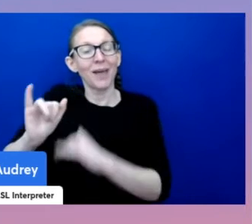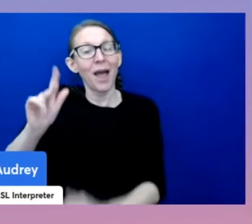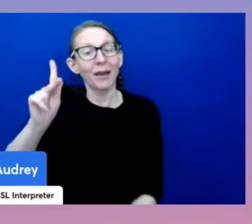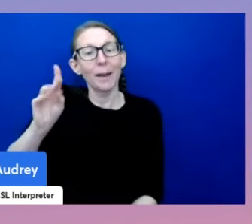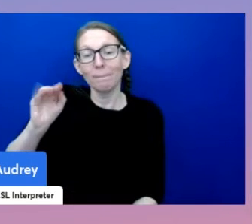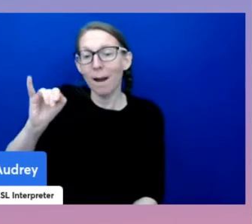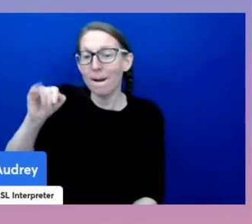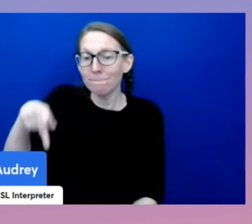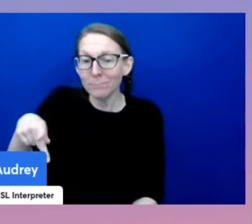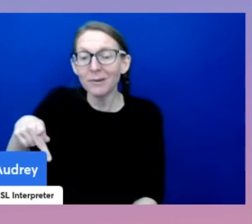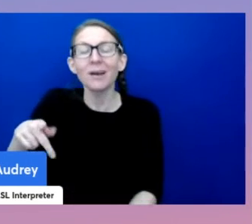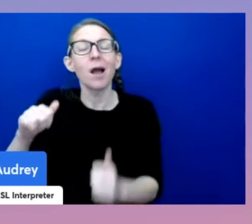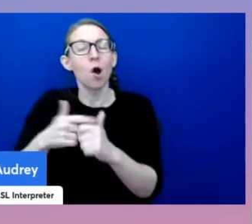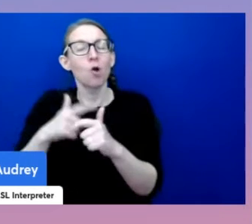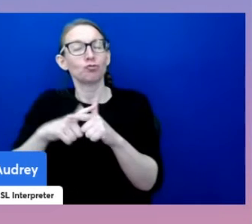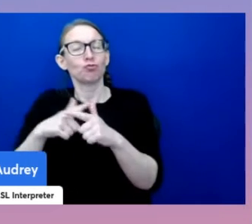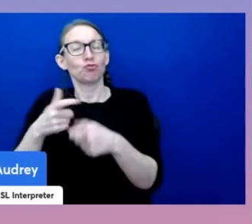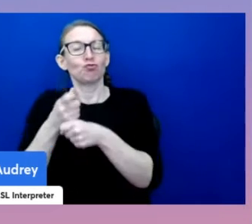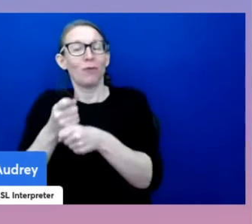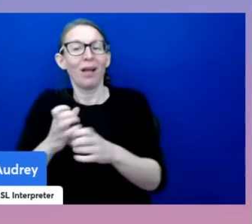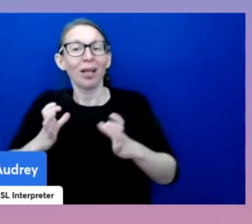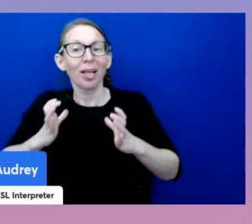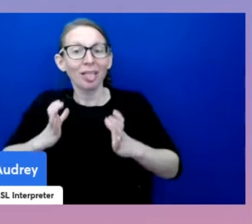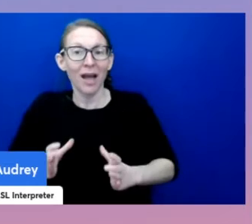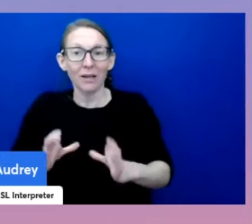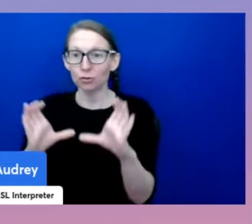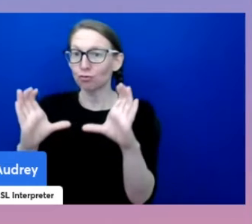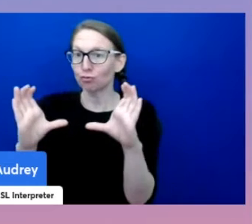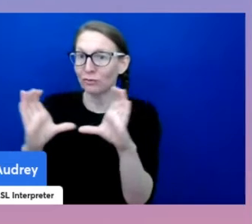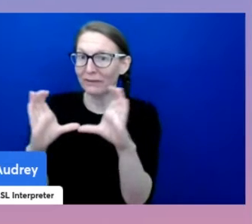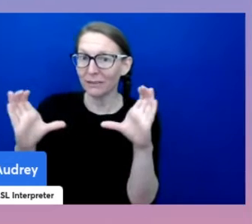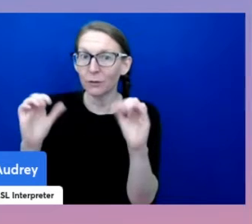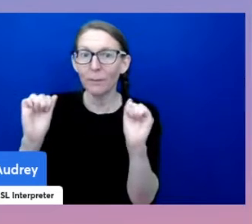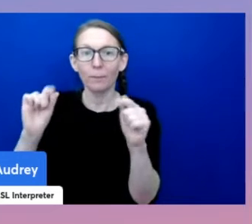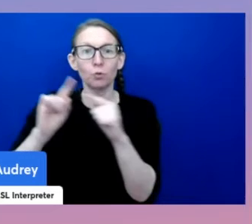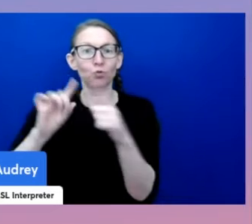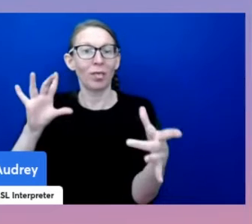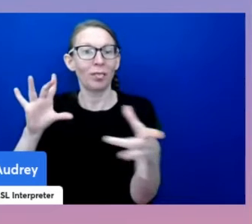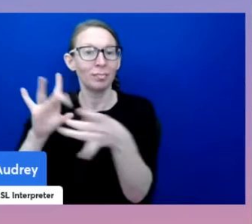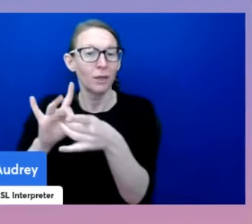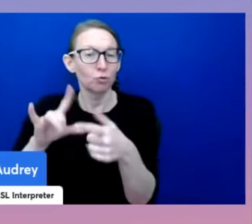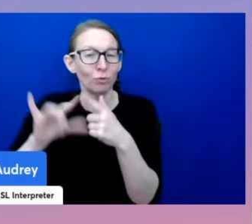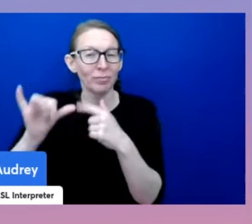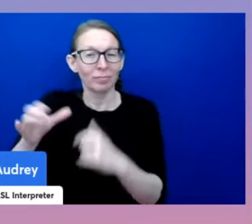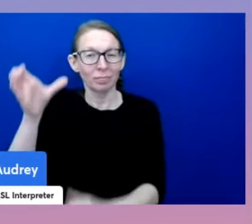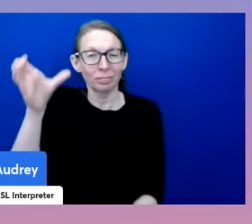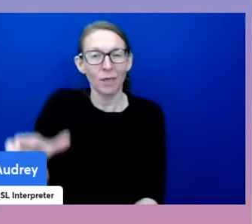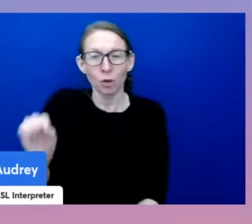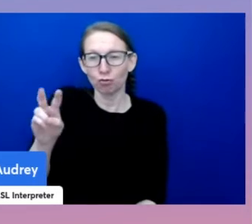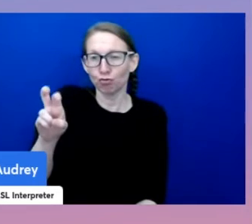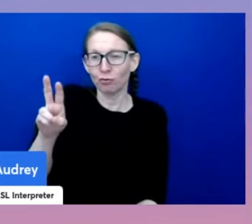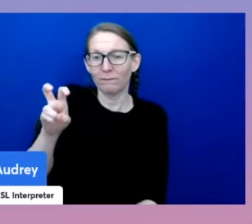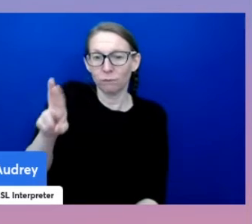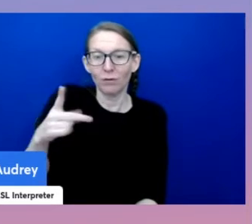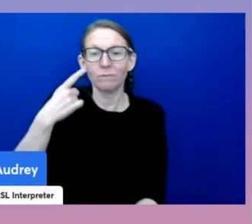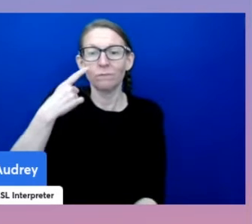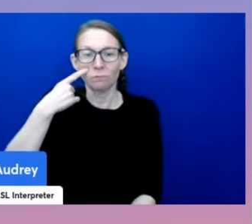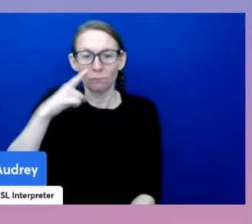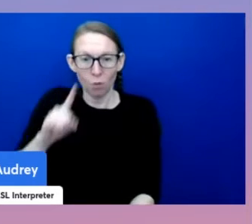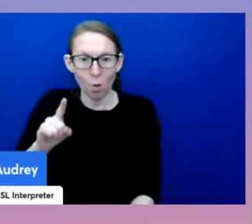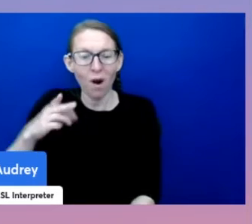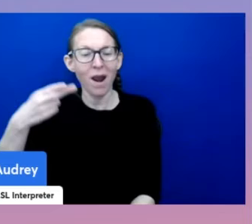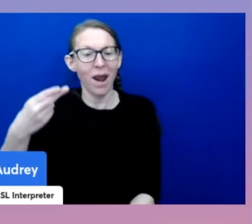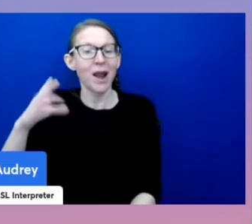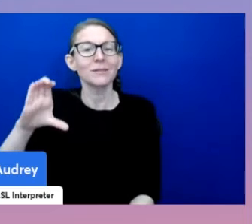client certificate to link to the server. for HCP Vault.